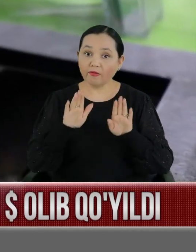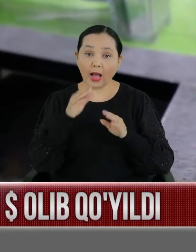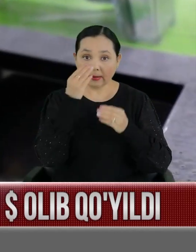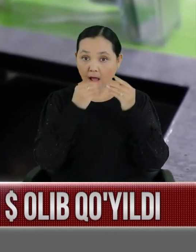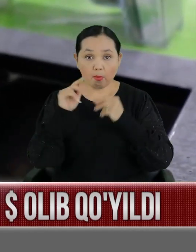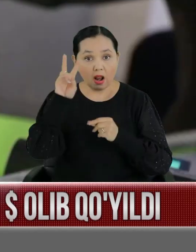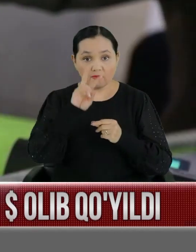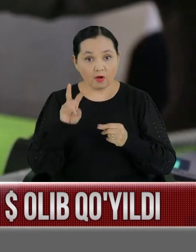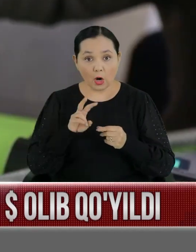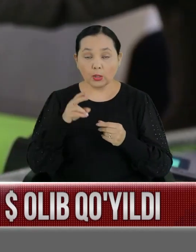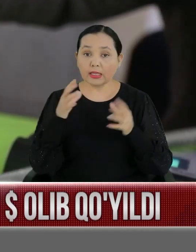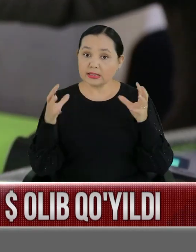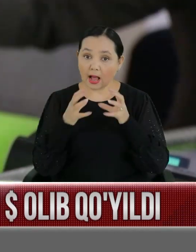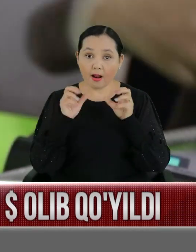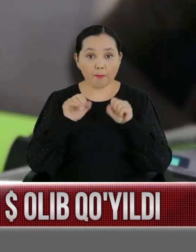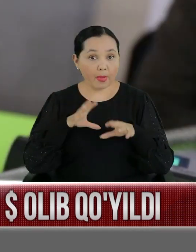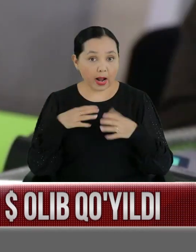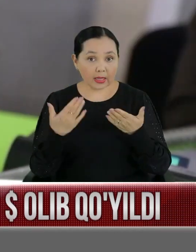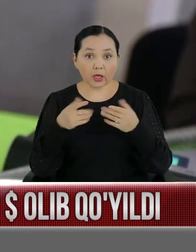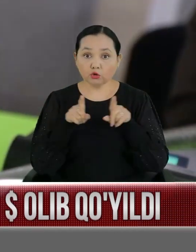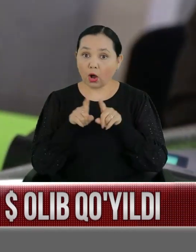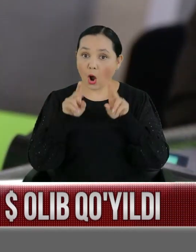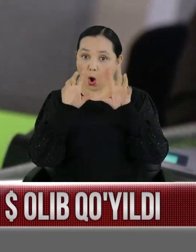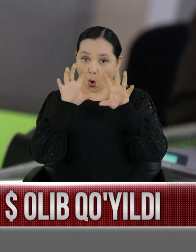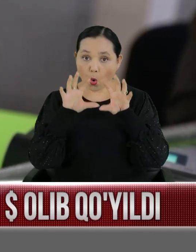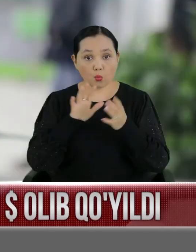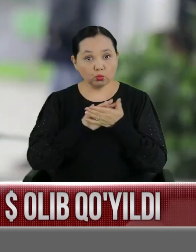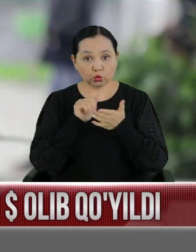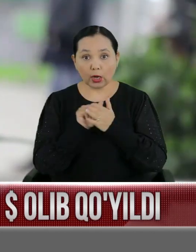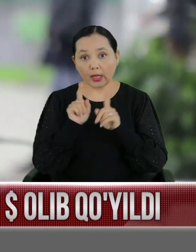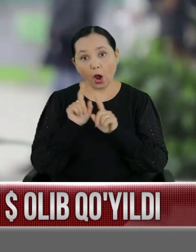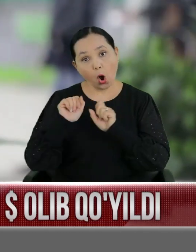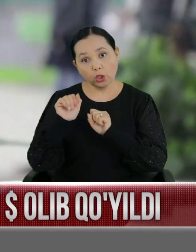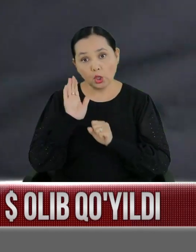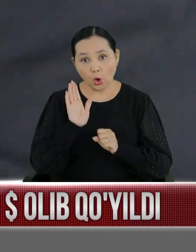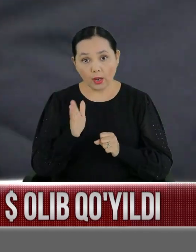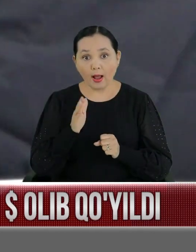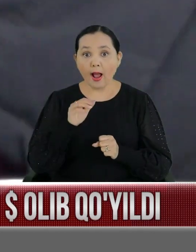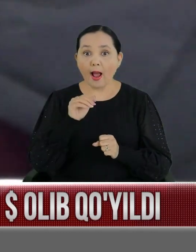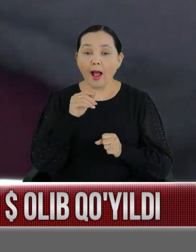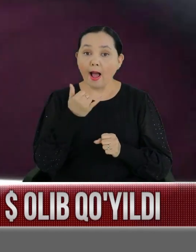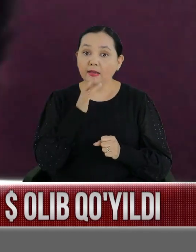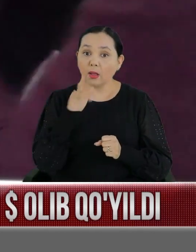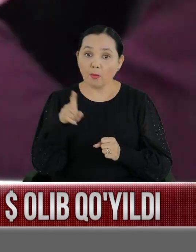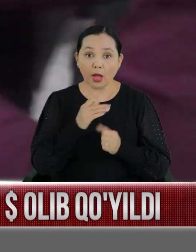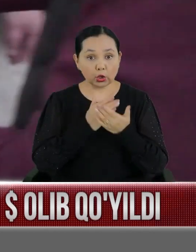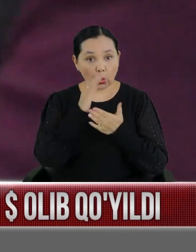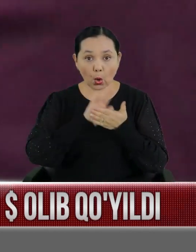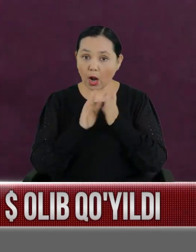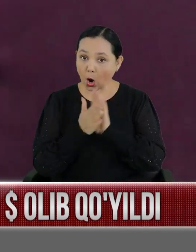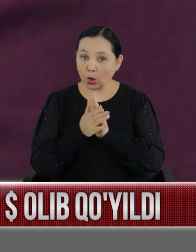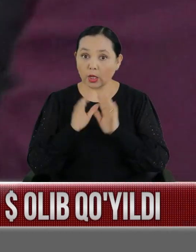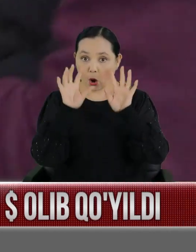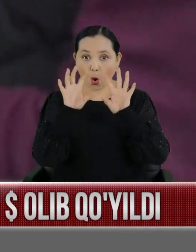qalbaki valyuta qimmatliklaridan saqlangan, balki shu kabi huquqbuzarliklarni ham oldini olgan bo'ladi. Ayni paytda esa yuqoridagi holat